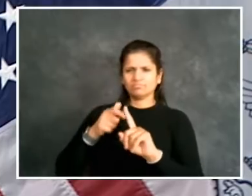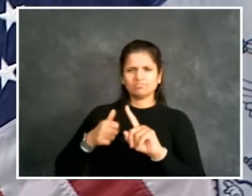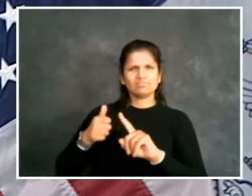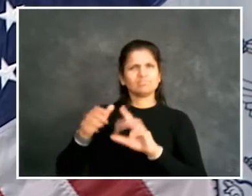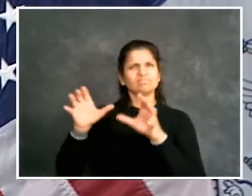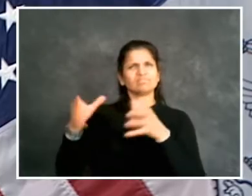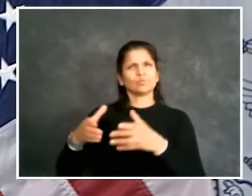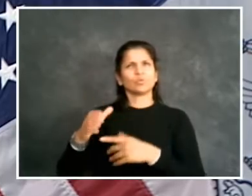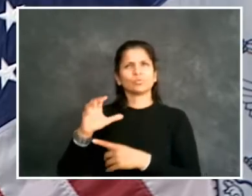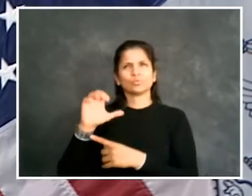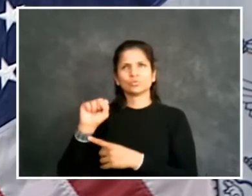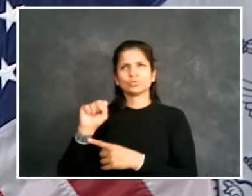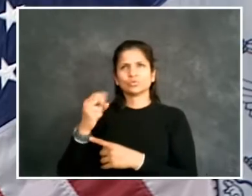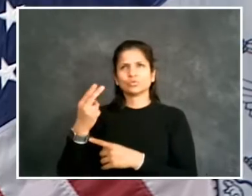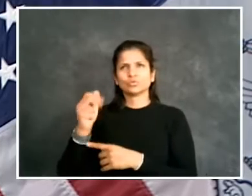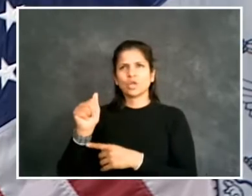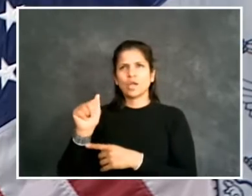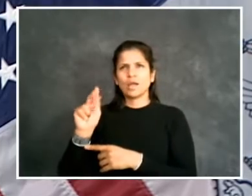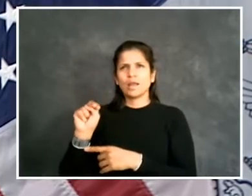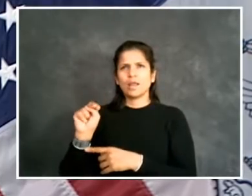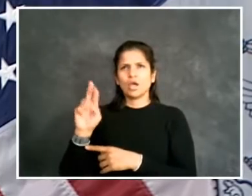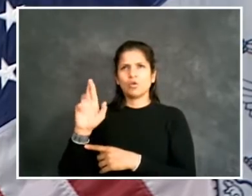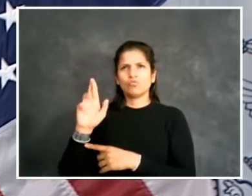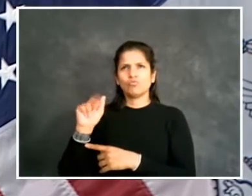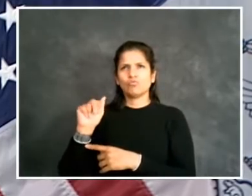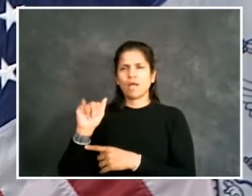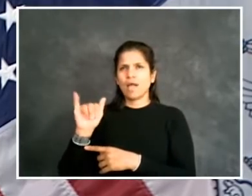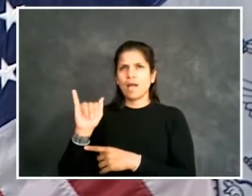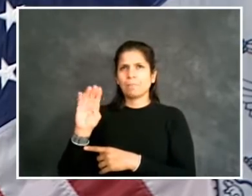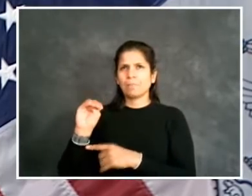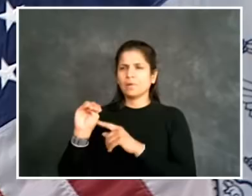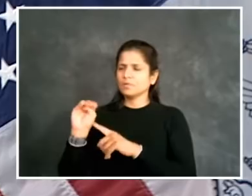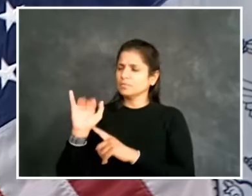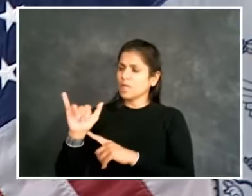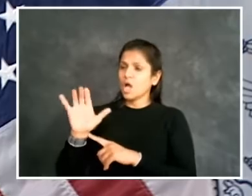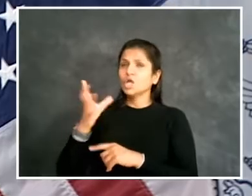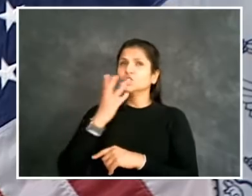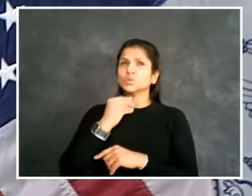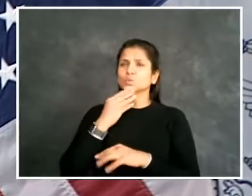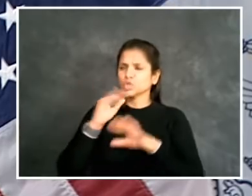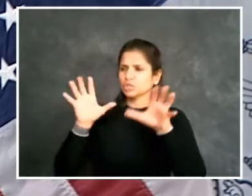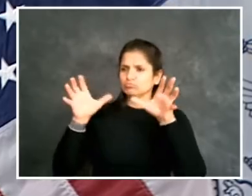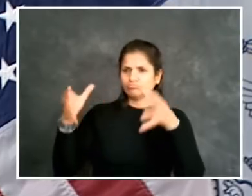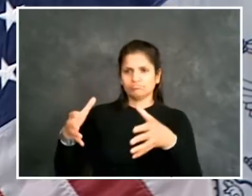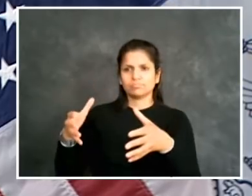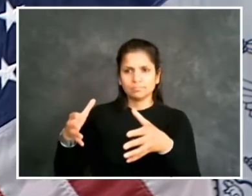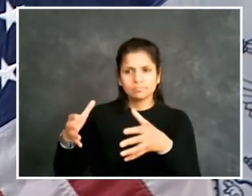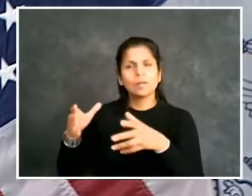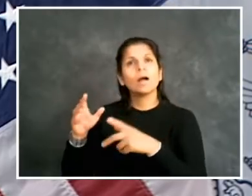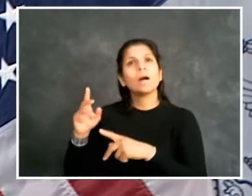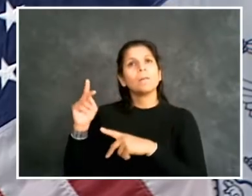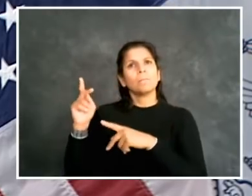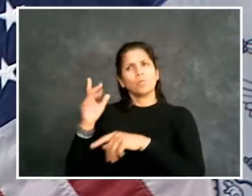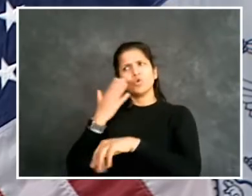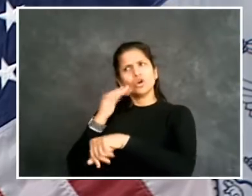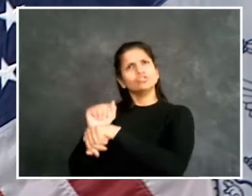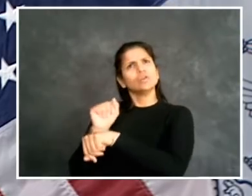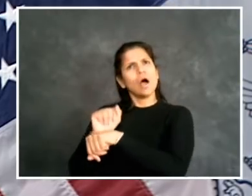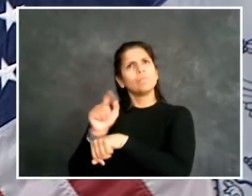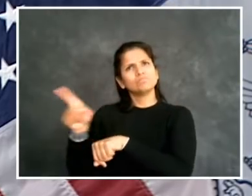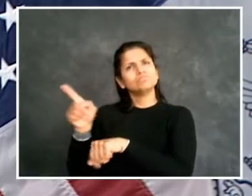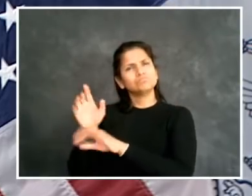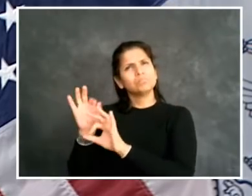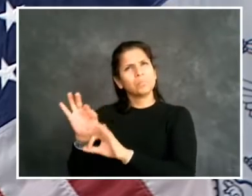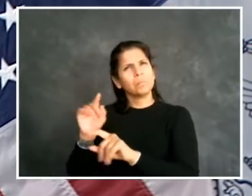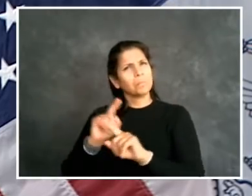the same respect as the rabbis of that community. As you know, we both go back a long ways with that community, and we know that